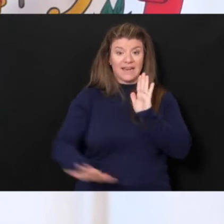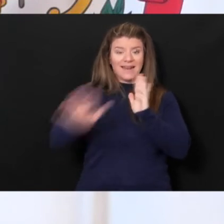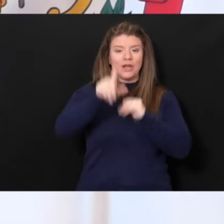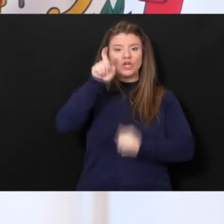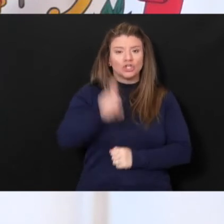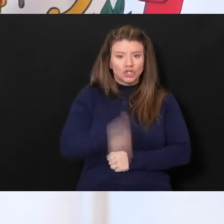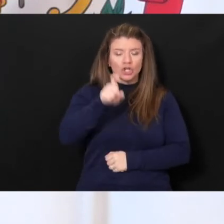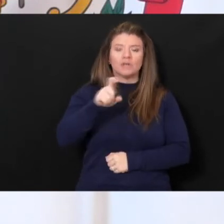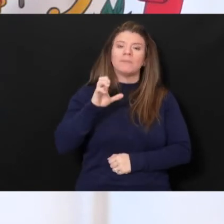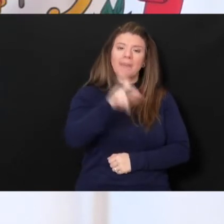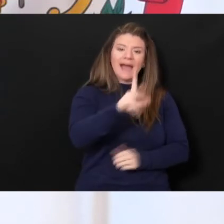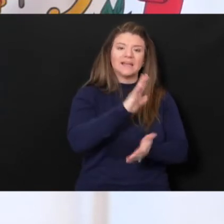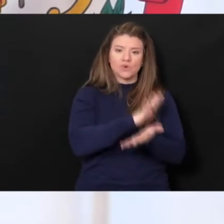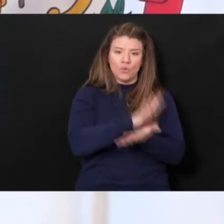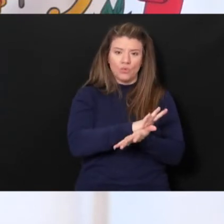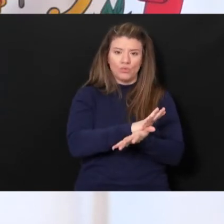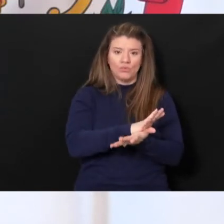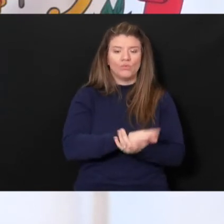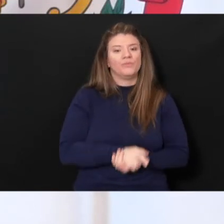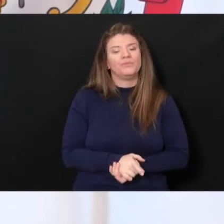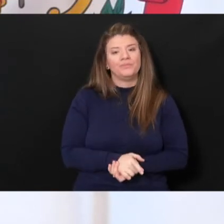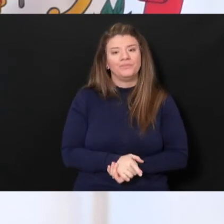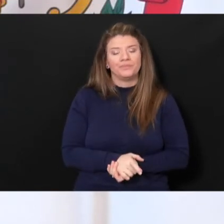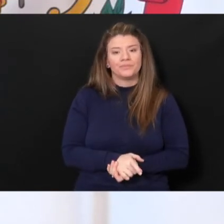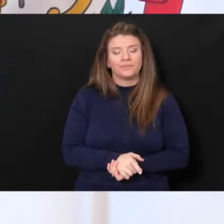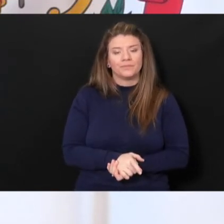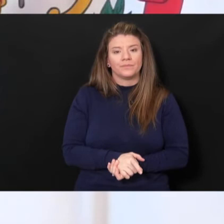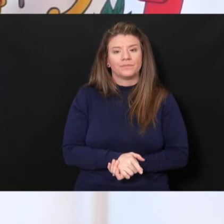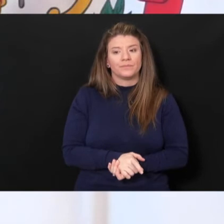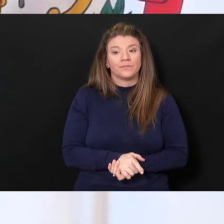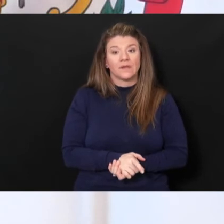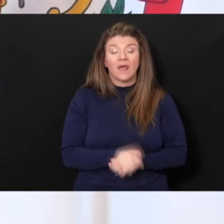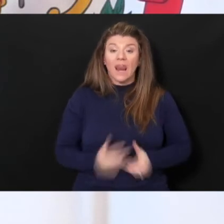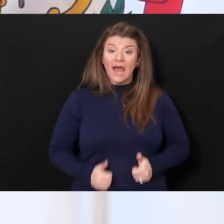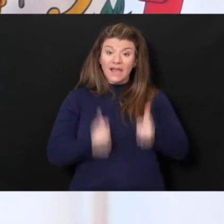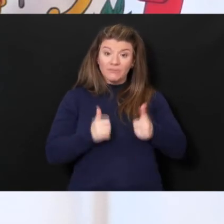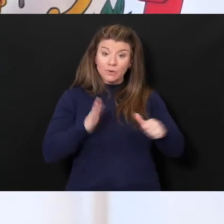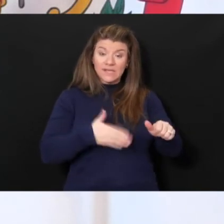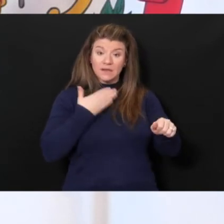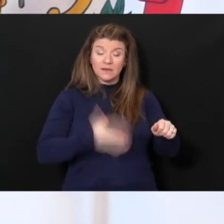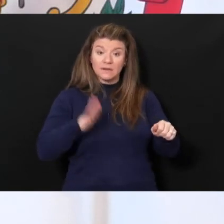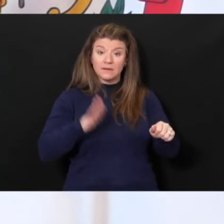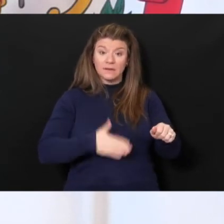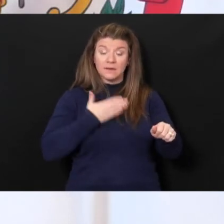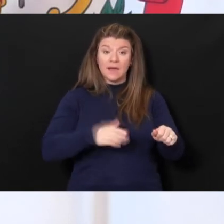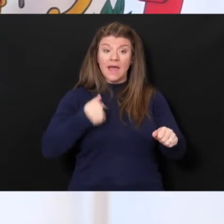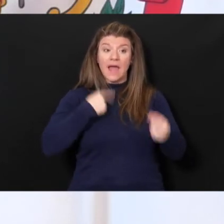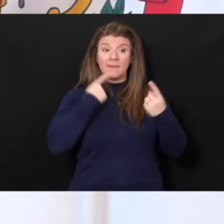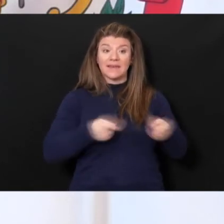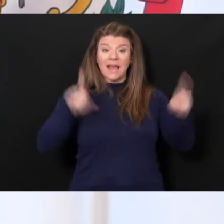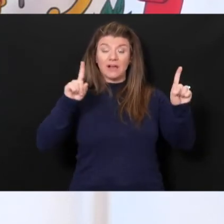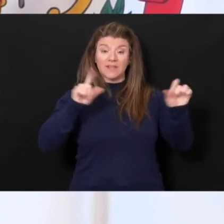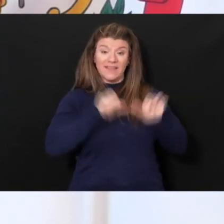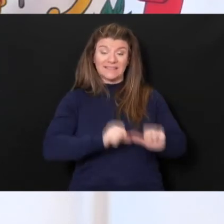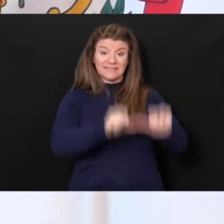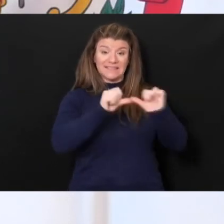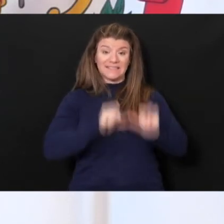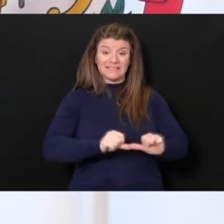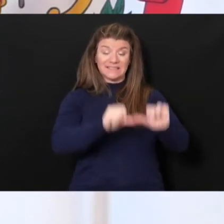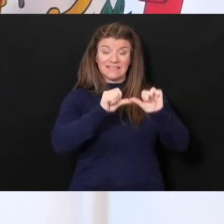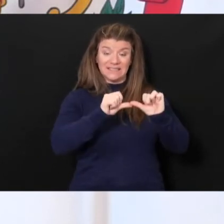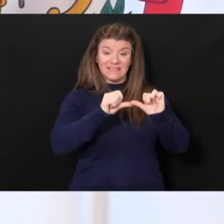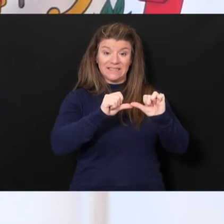in school. From the standpoint of live music, I am declaring the existing